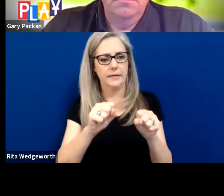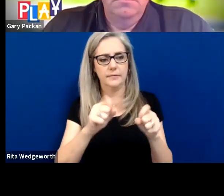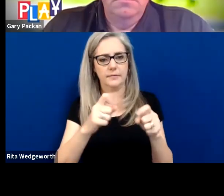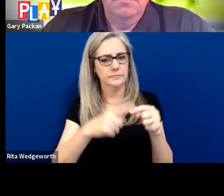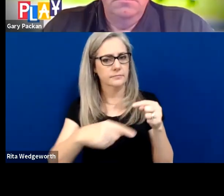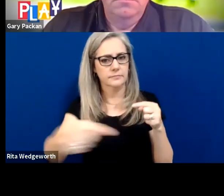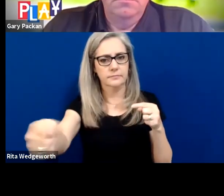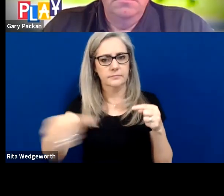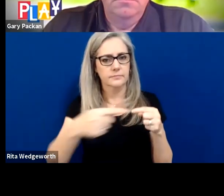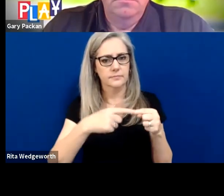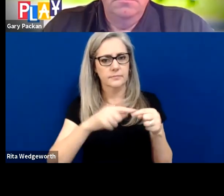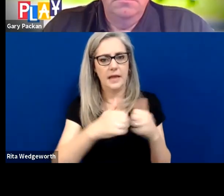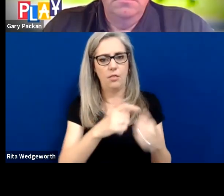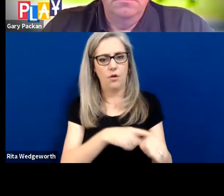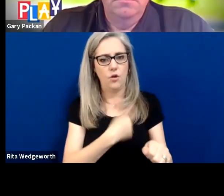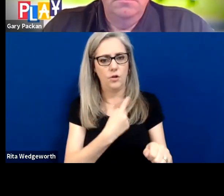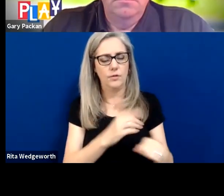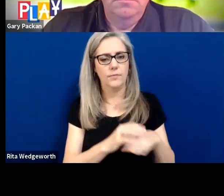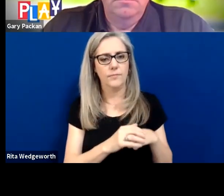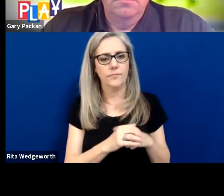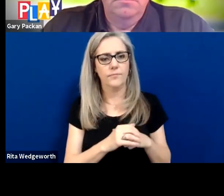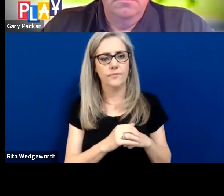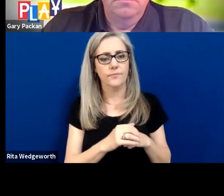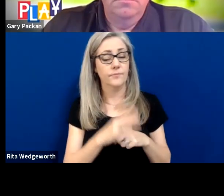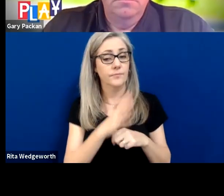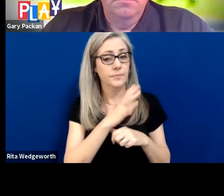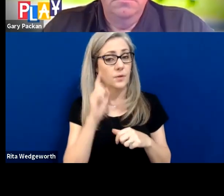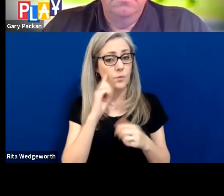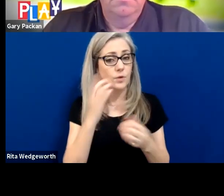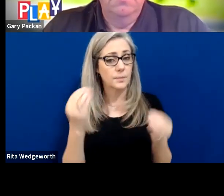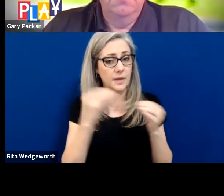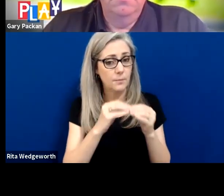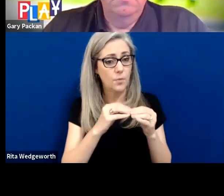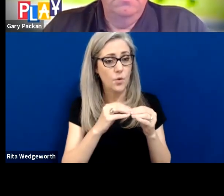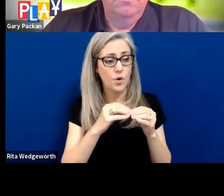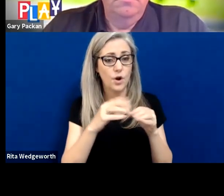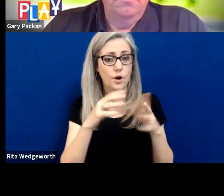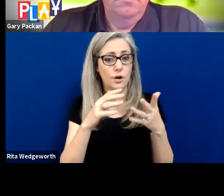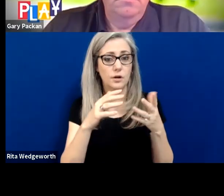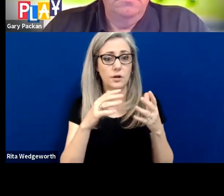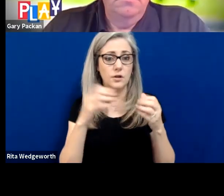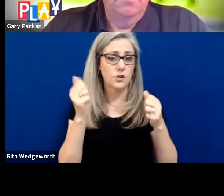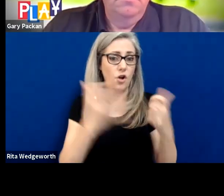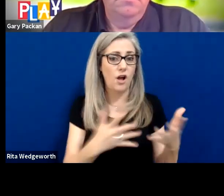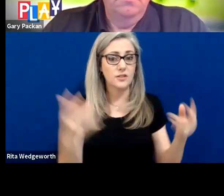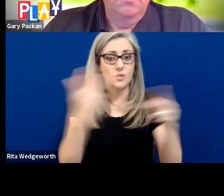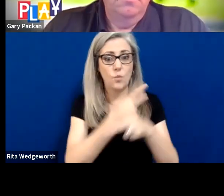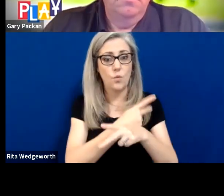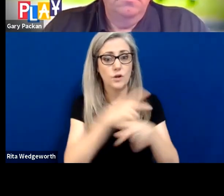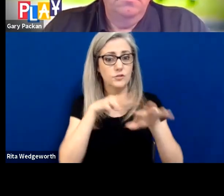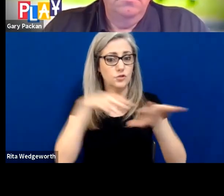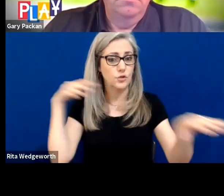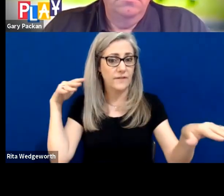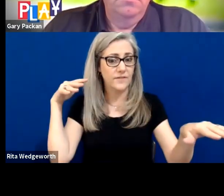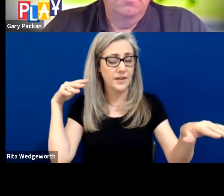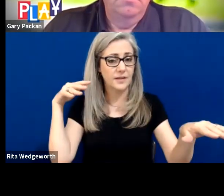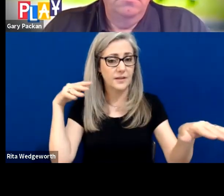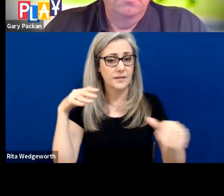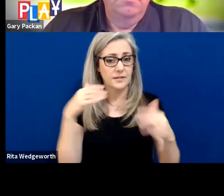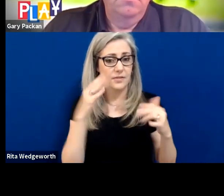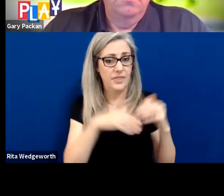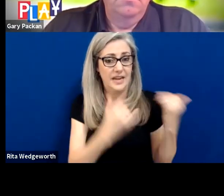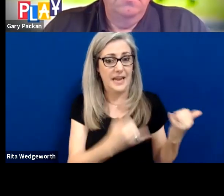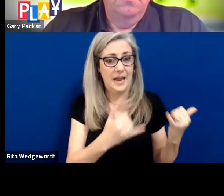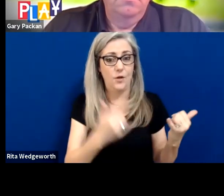And would it be more of a traffic flow than it already is? Because I was considering that it's so